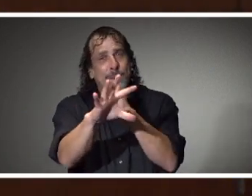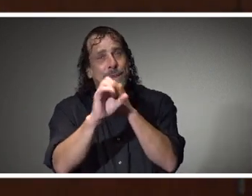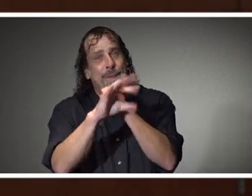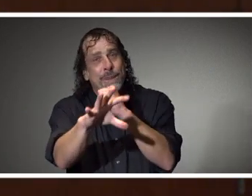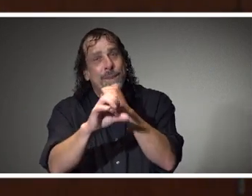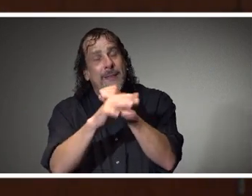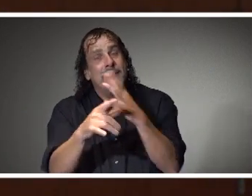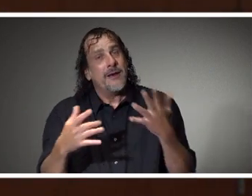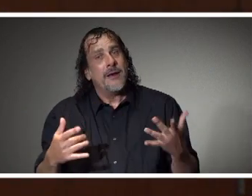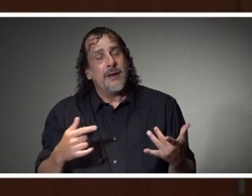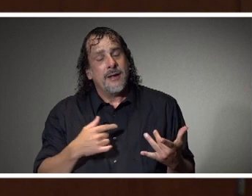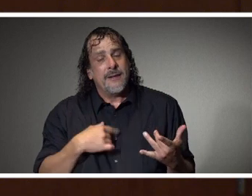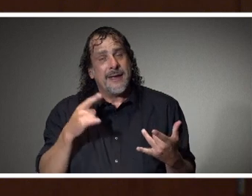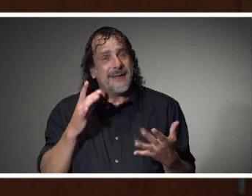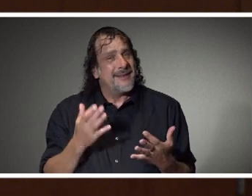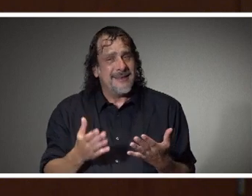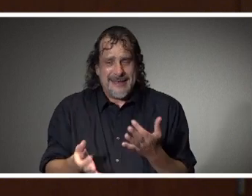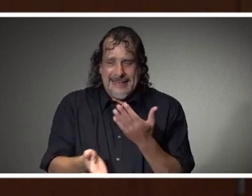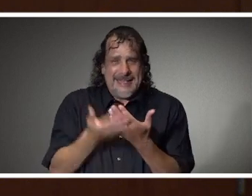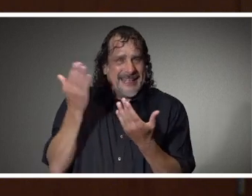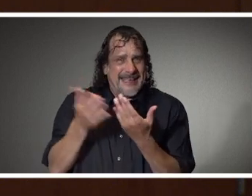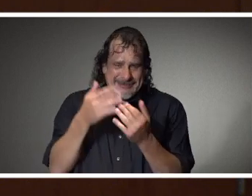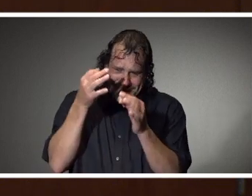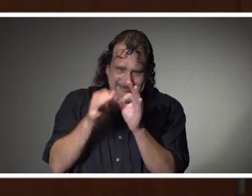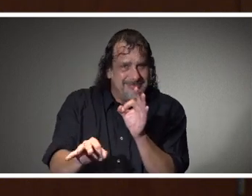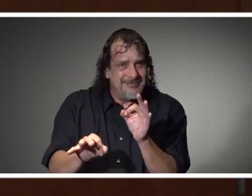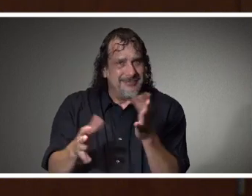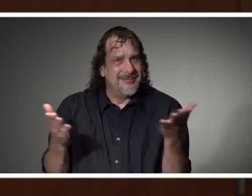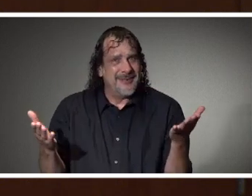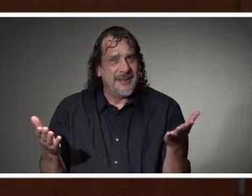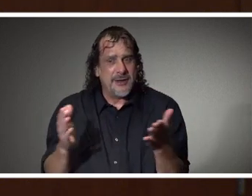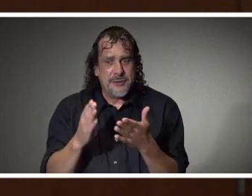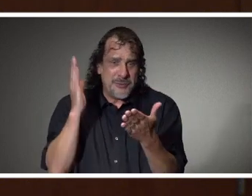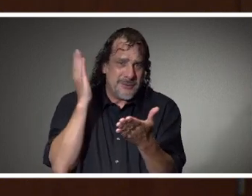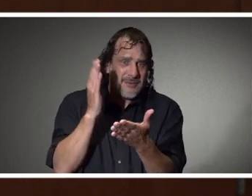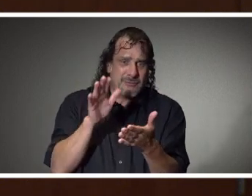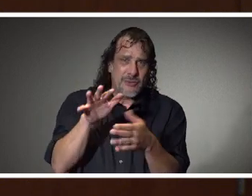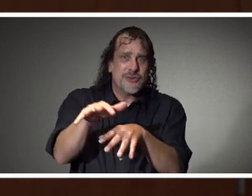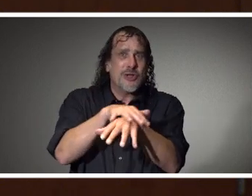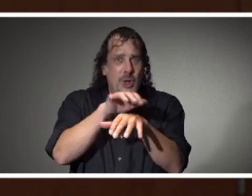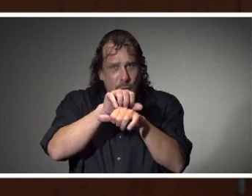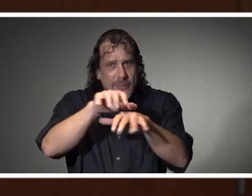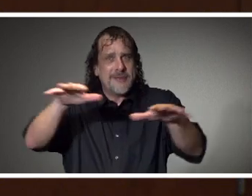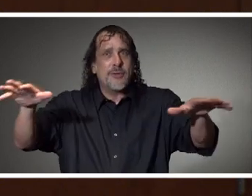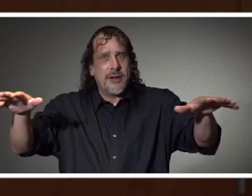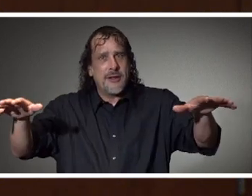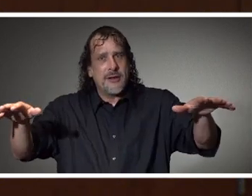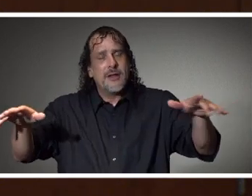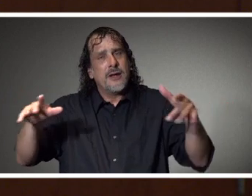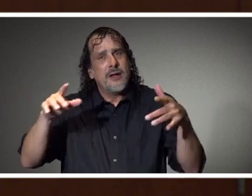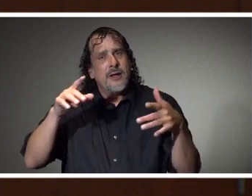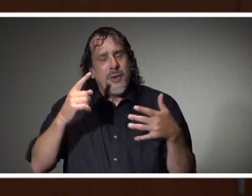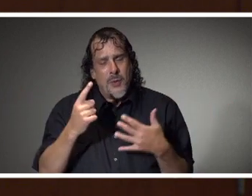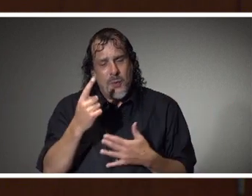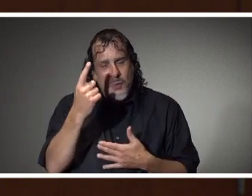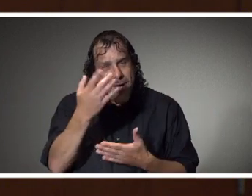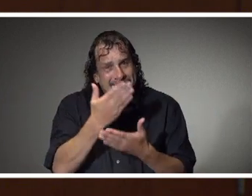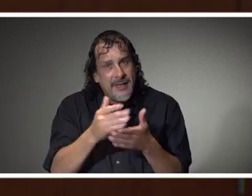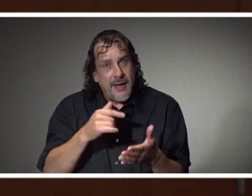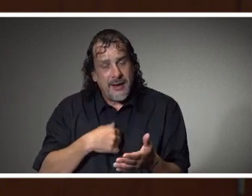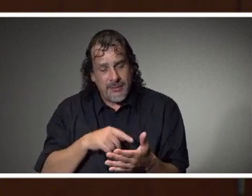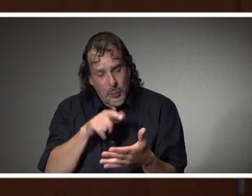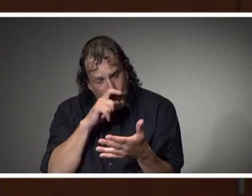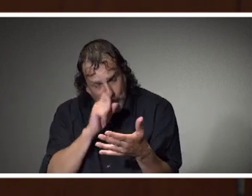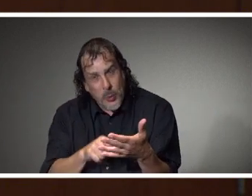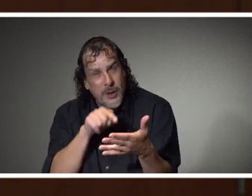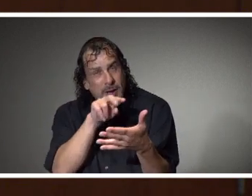an effective and easy way from a population perspective to slow the spread. And one of the things that was really interesting, if you read into the